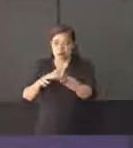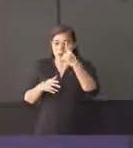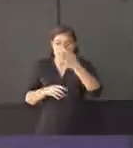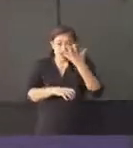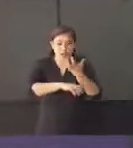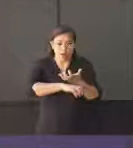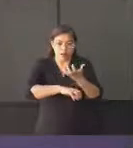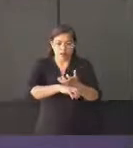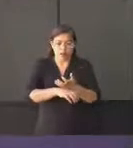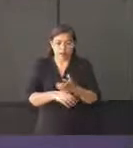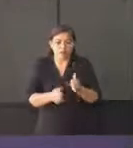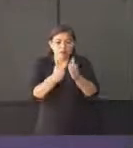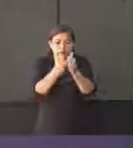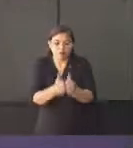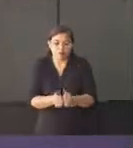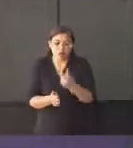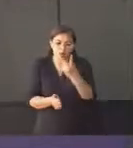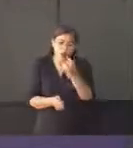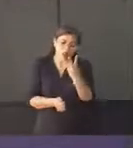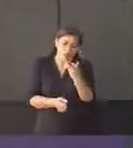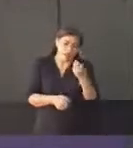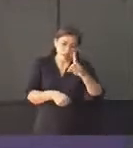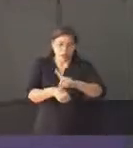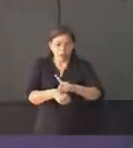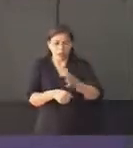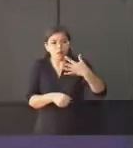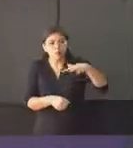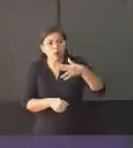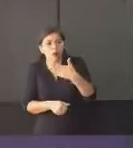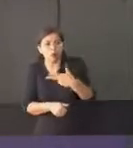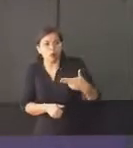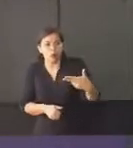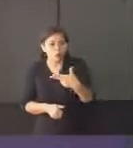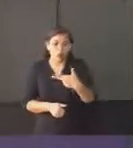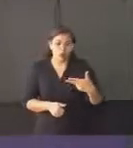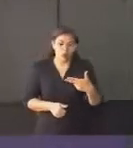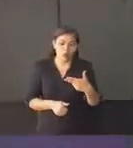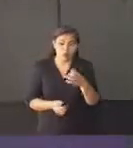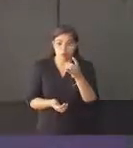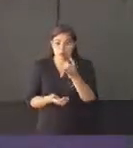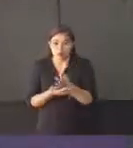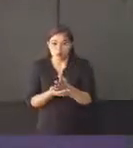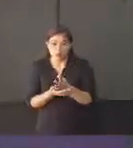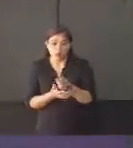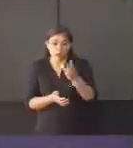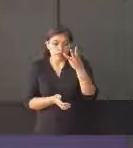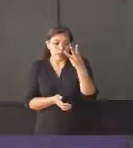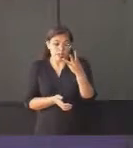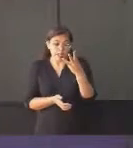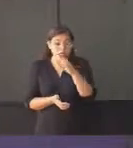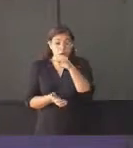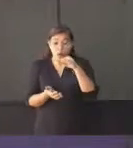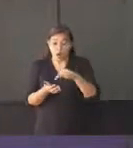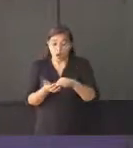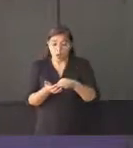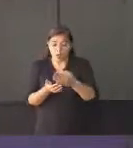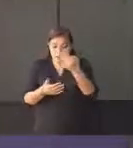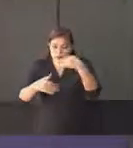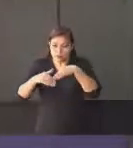United States. They stay here for 2 or 3 days. They look for a small hotel. There are only